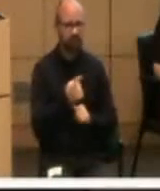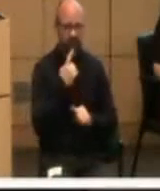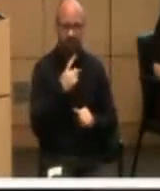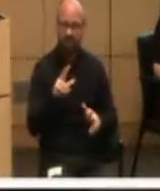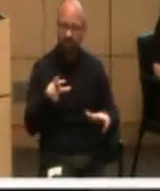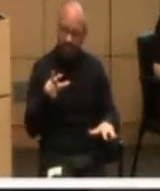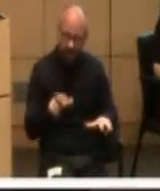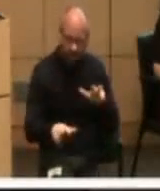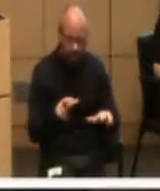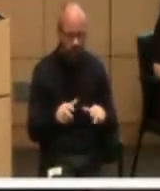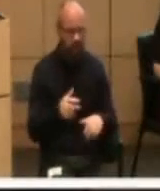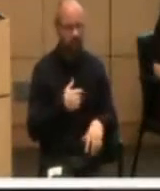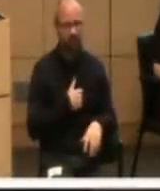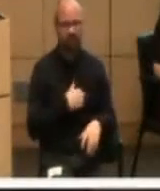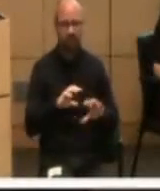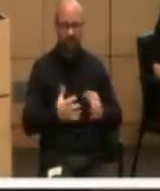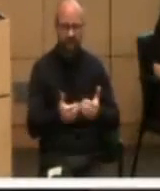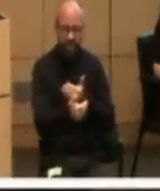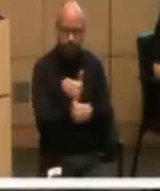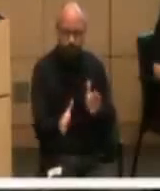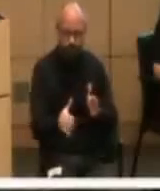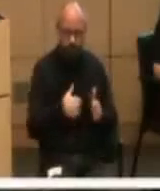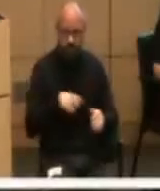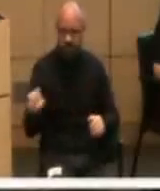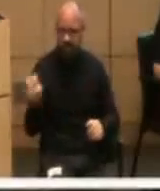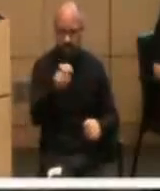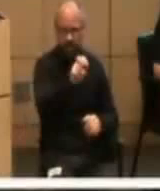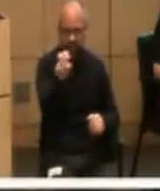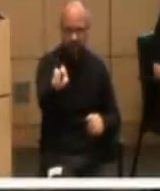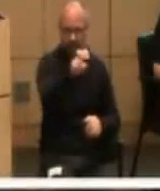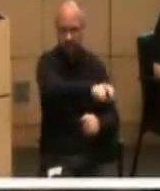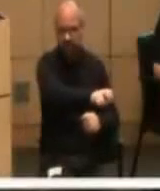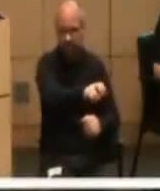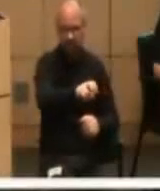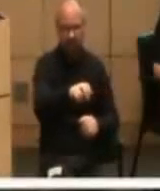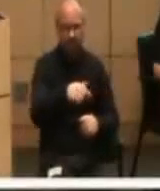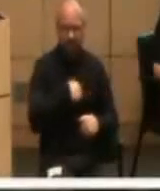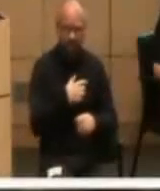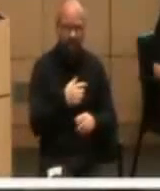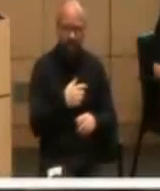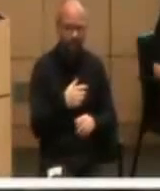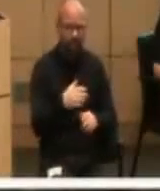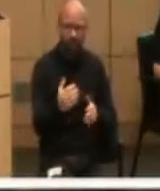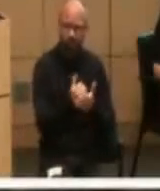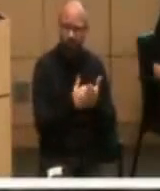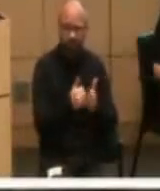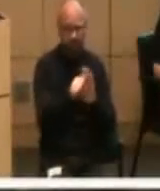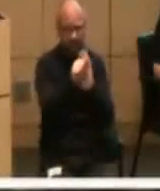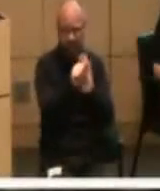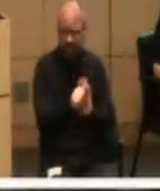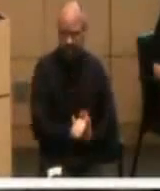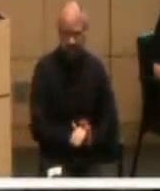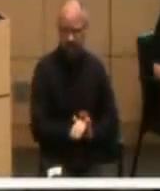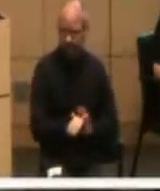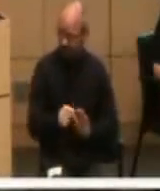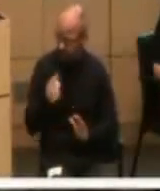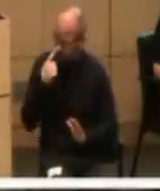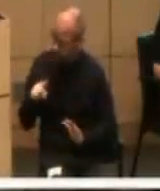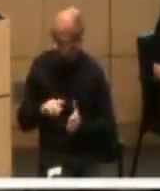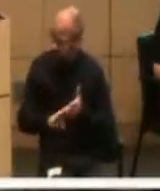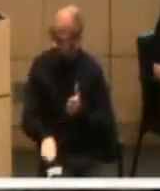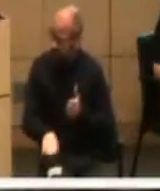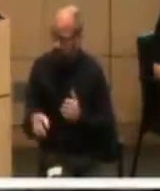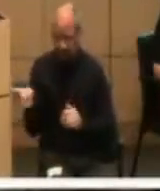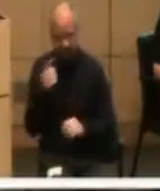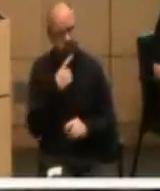don't want to wear this, mm-hmm. I get good grades, Dr. C, can I not wear this? She agreed, straight A's, you're good to go. Sophomore in